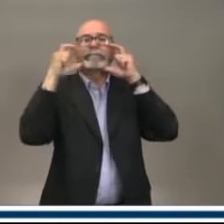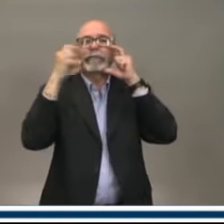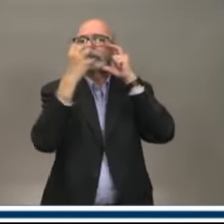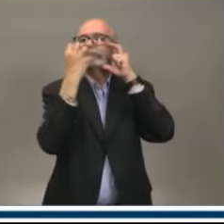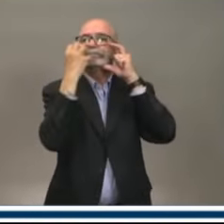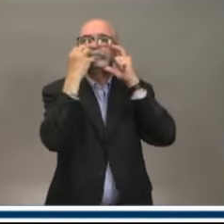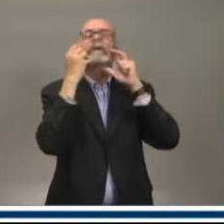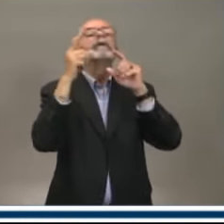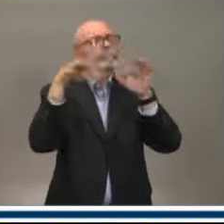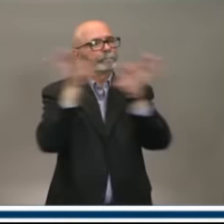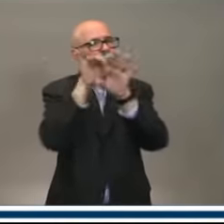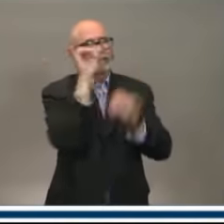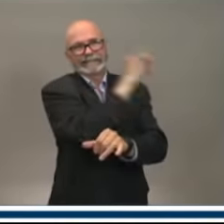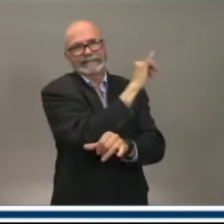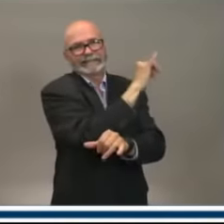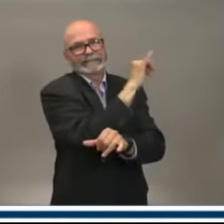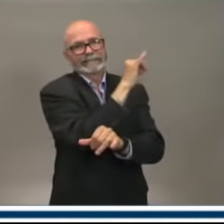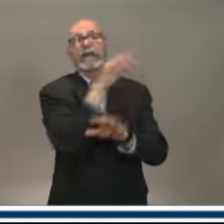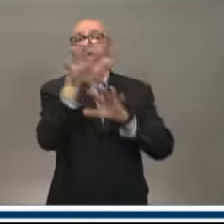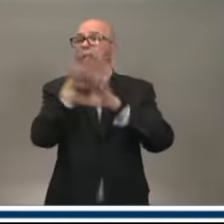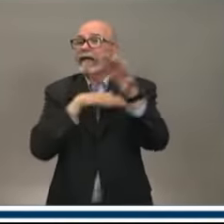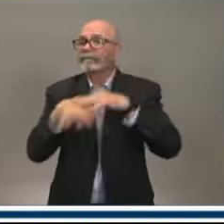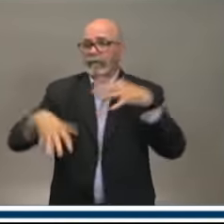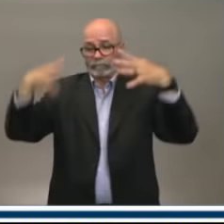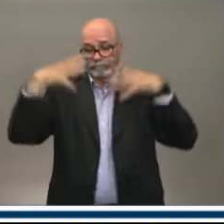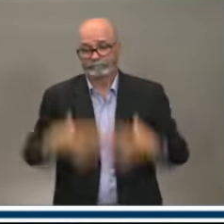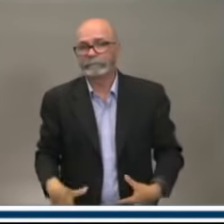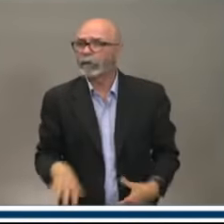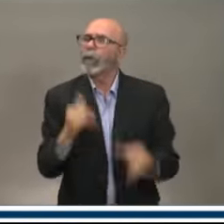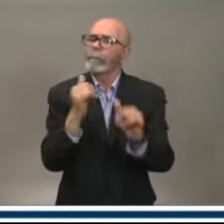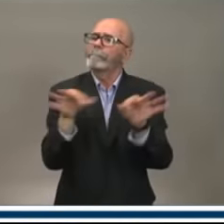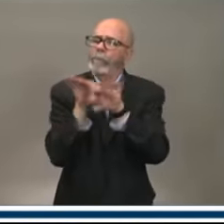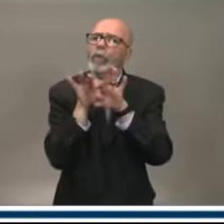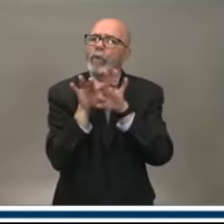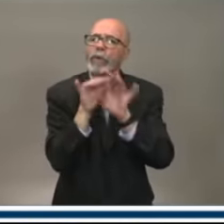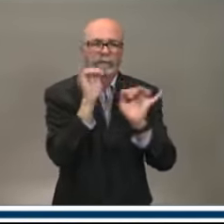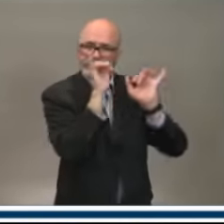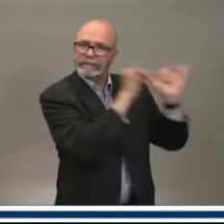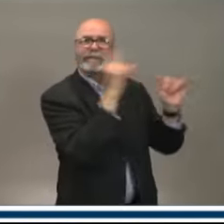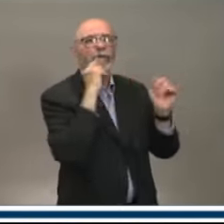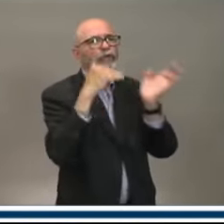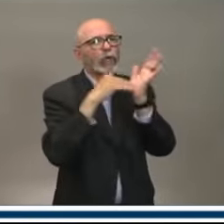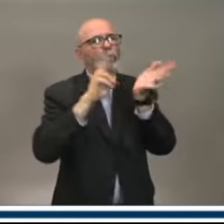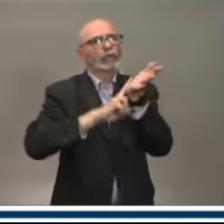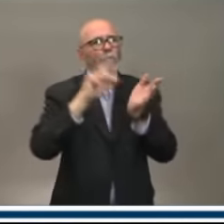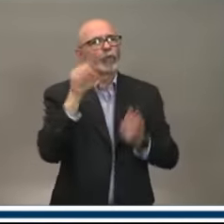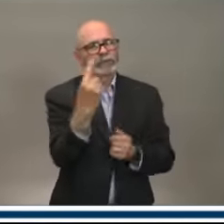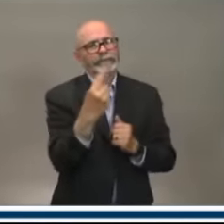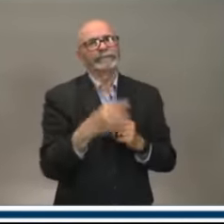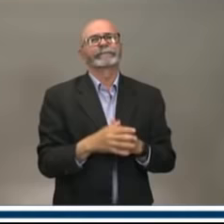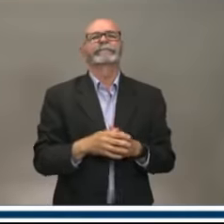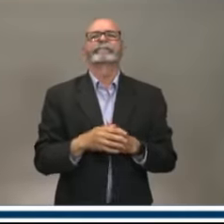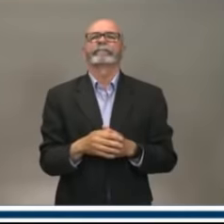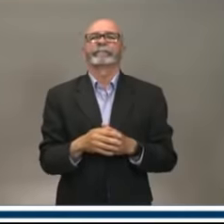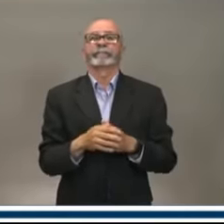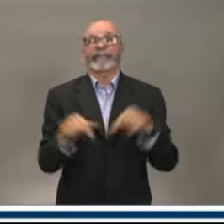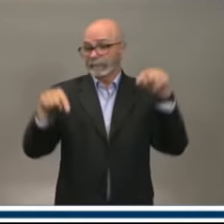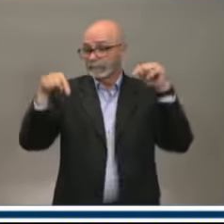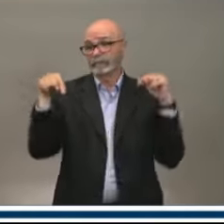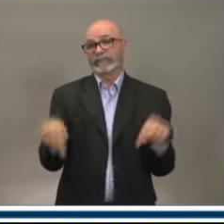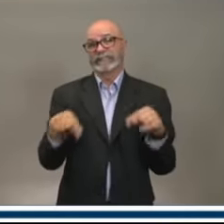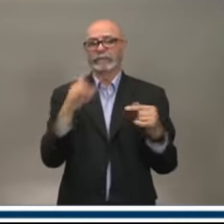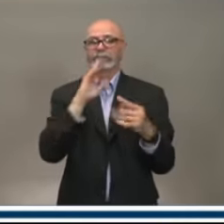around social distancing, enhanced hygiene, all those other pieces are here as are part of our new normal, certainly for many, many